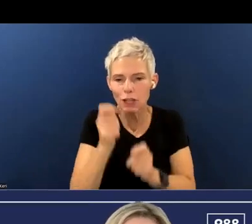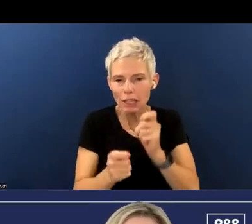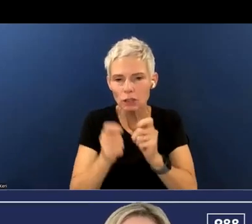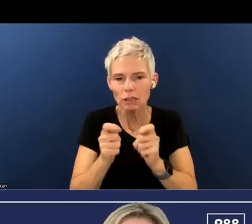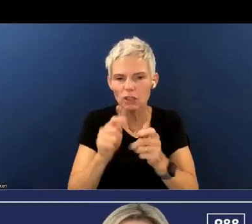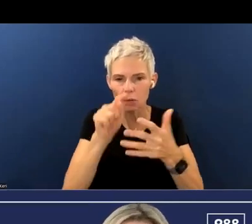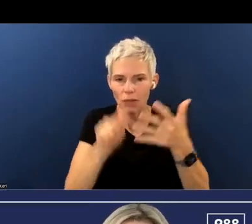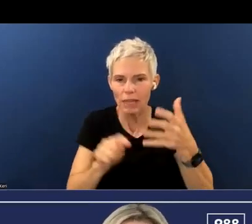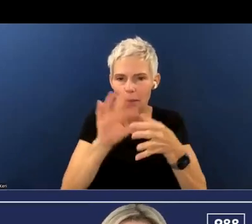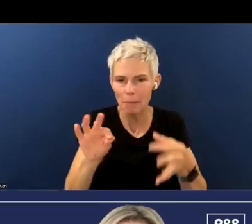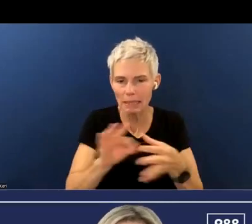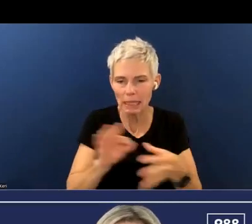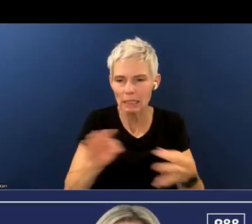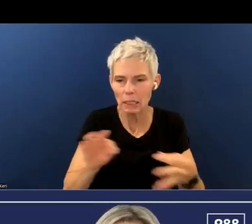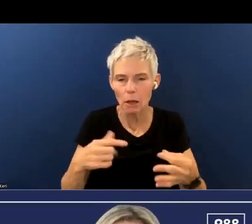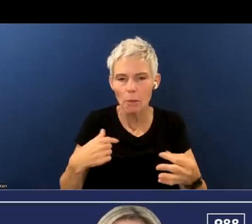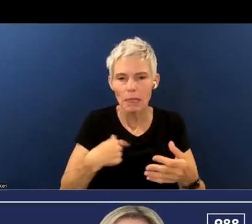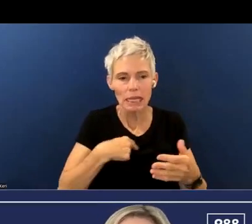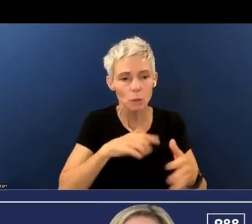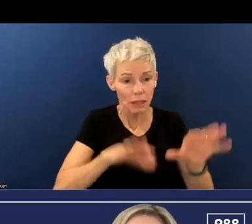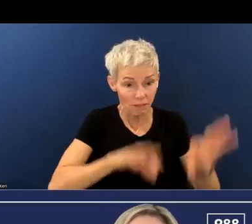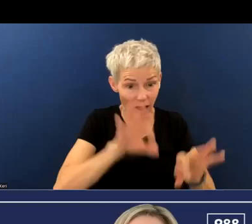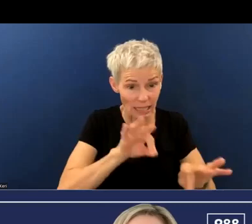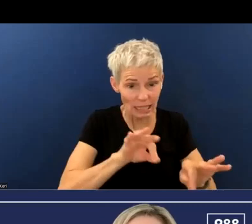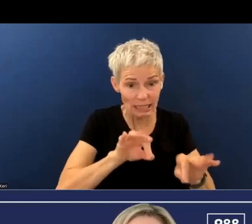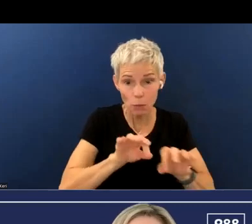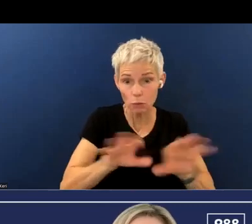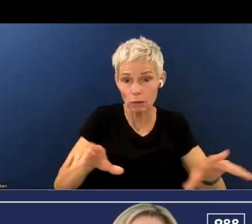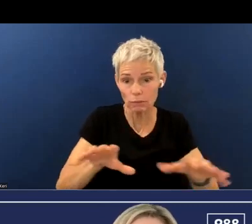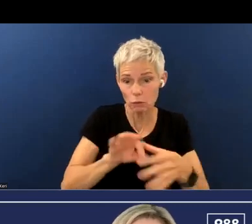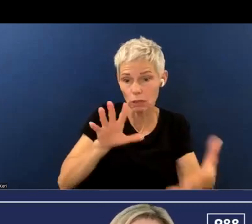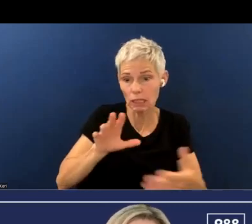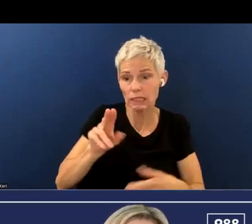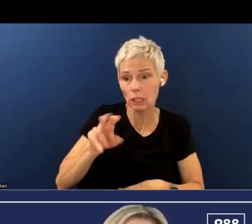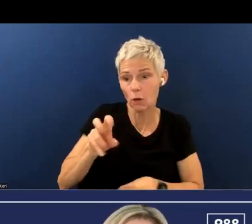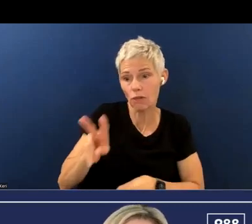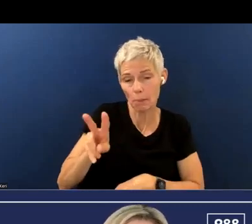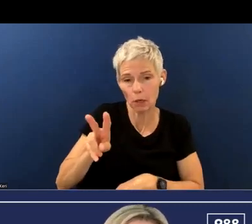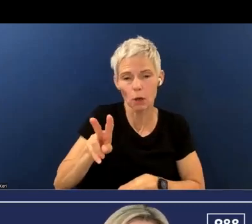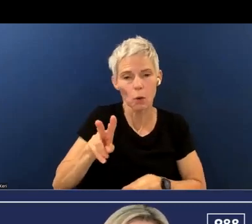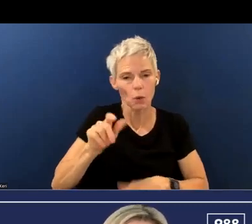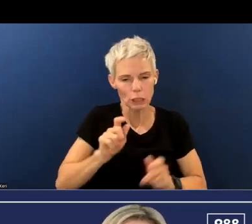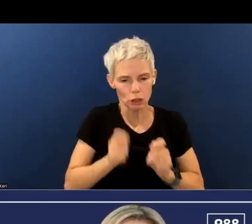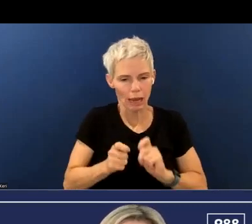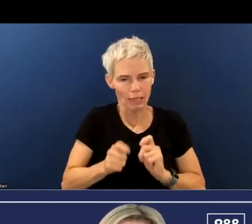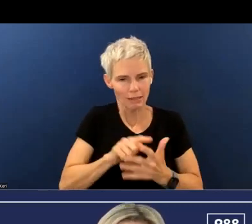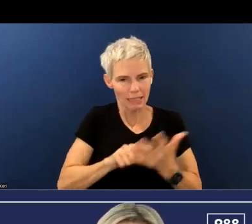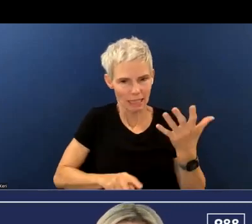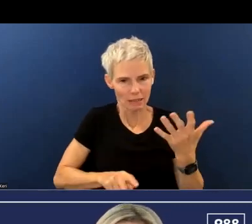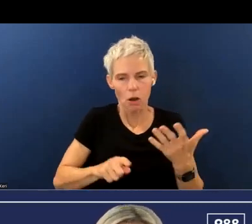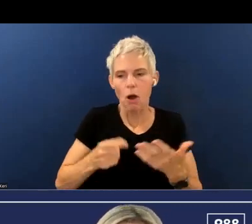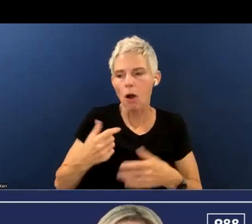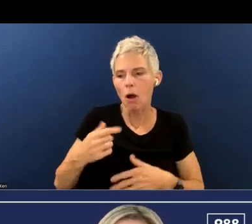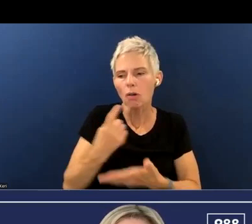on the findings that were released in November. And then we'll also be using the findings that have just been released